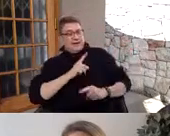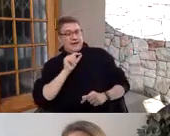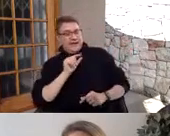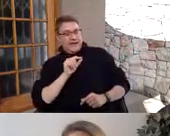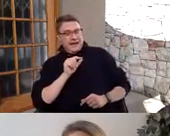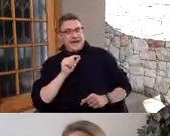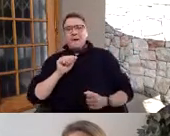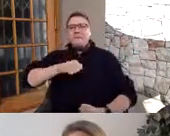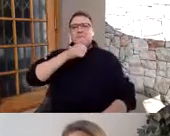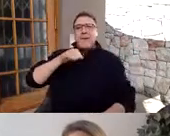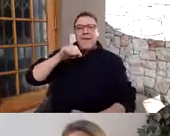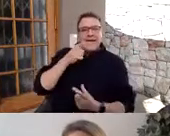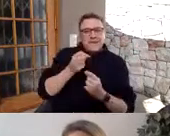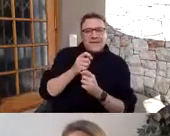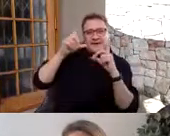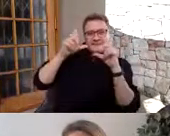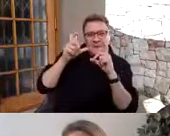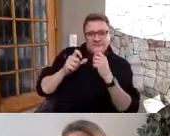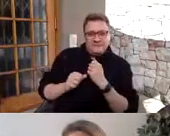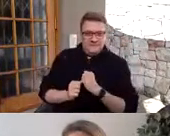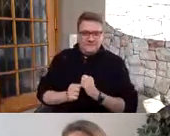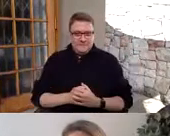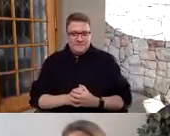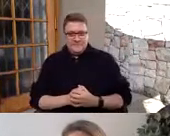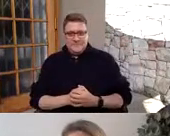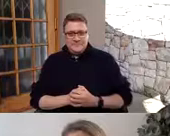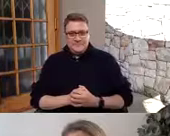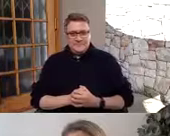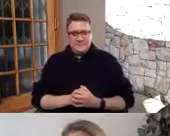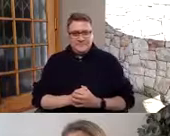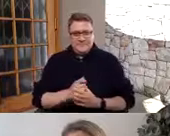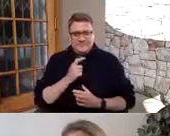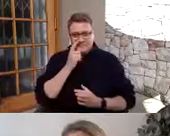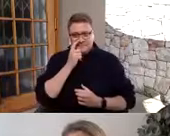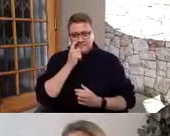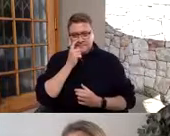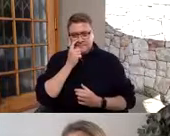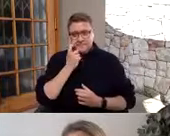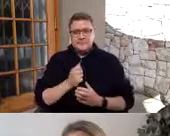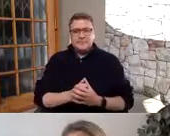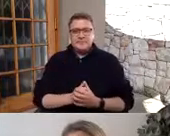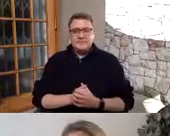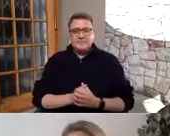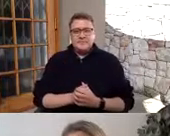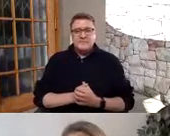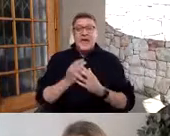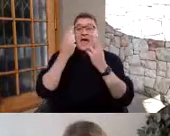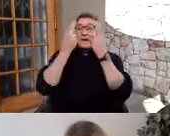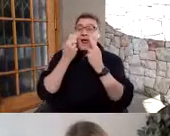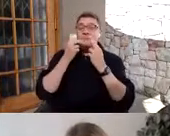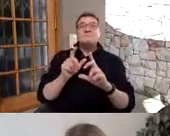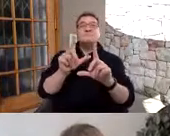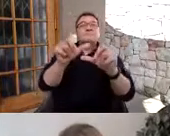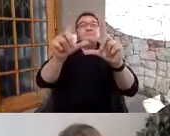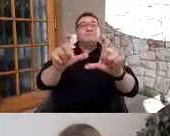with your family. One face, small face, focus lock. A blind man takes a photo with an iPhone. And you